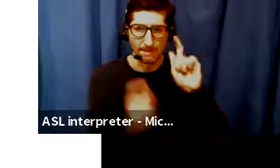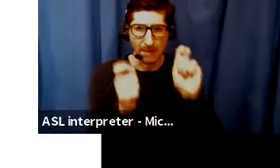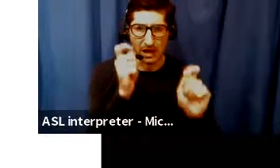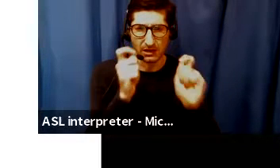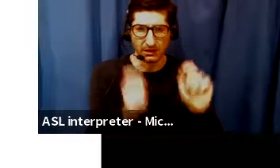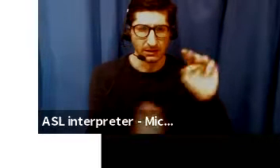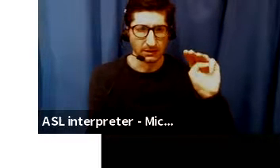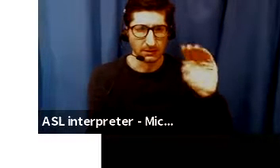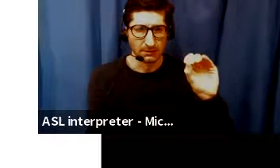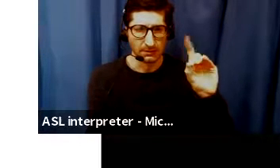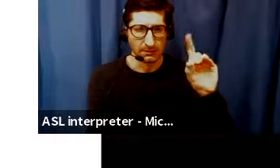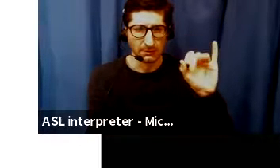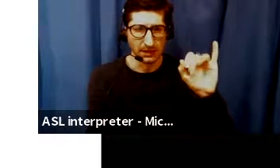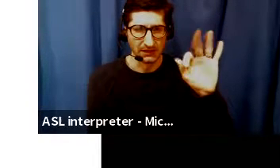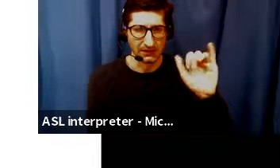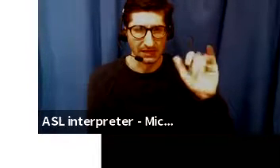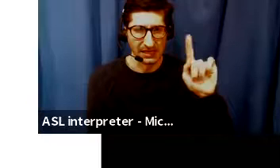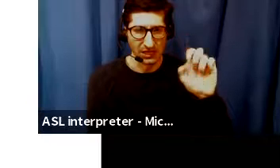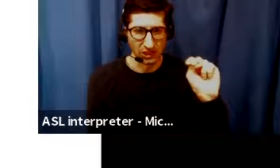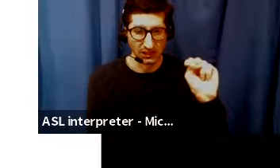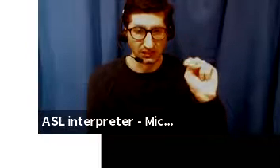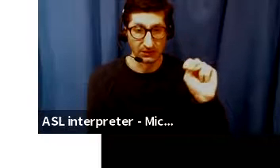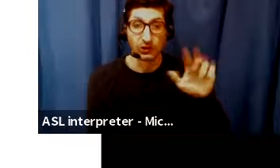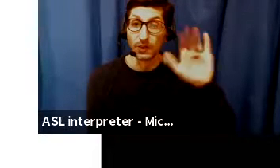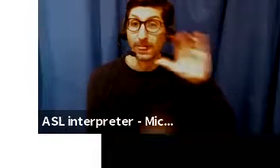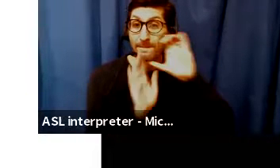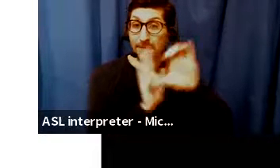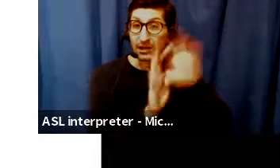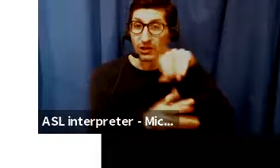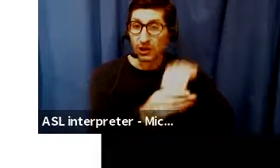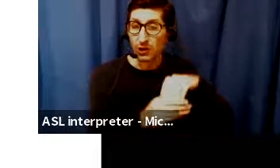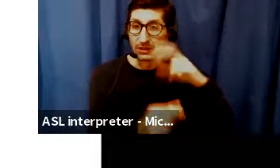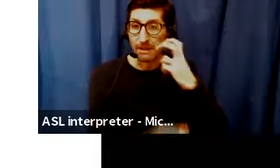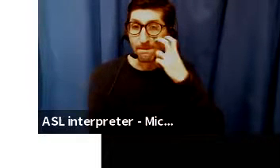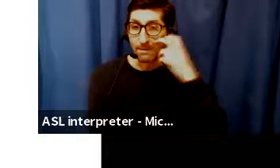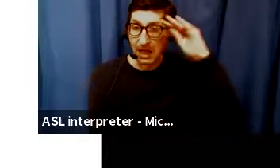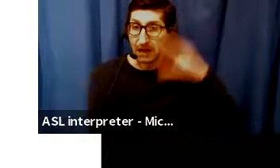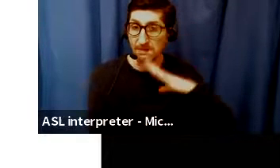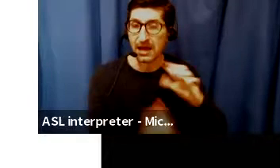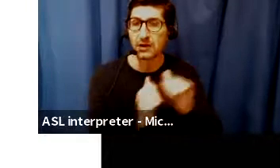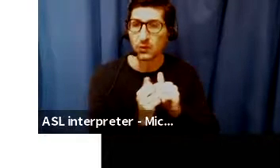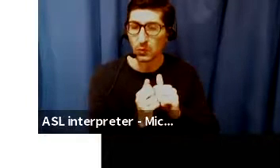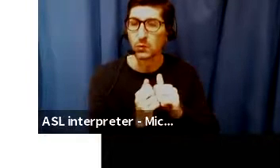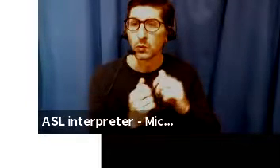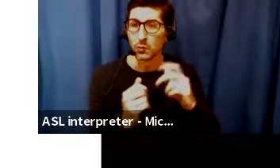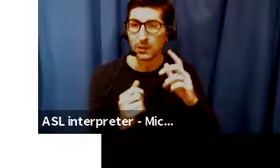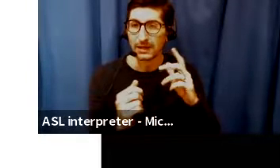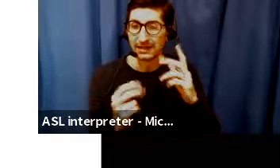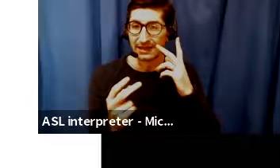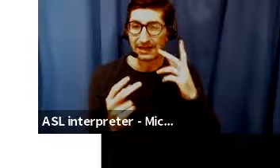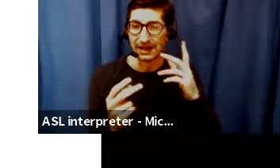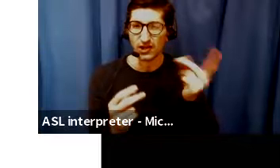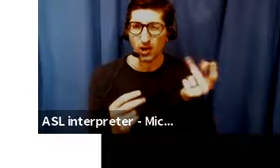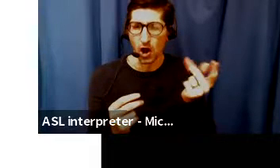who is blind with his seeing eye dog, his service animal. And the situation is he accompanies